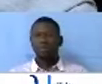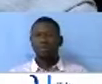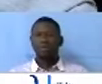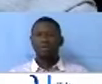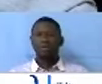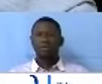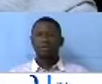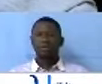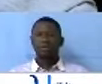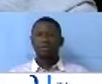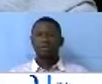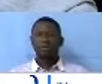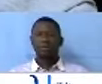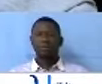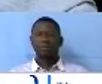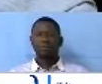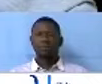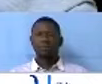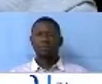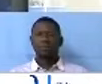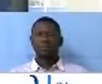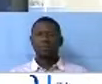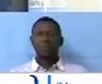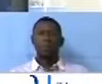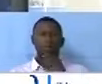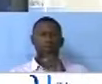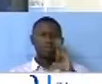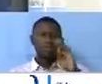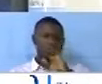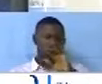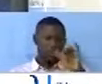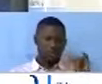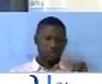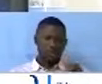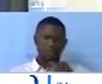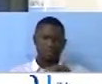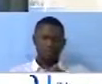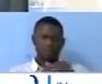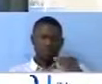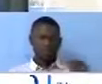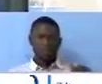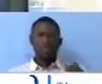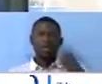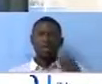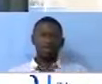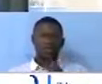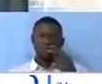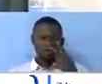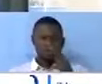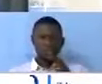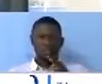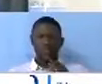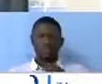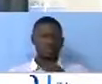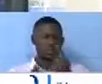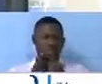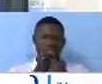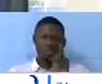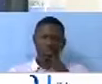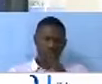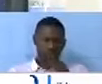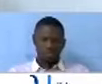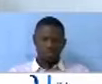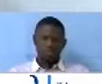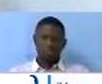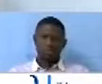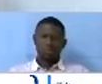me withdraw that. If that causes you so much inconvenience, yeah, I do not really, see, really. I do not see anything wrong. No, I said really.